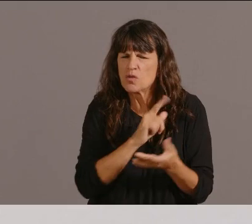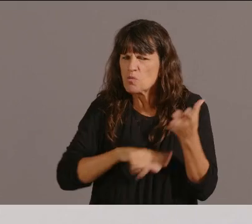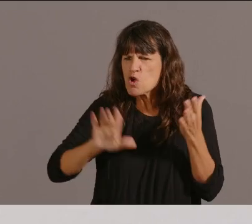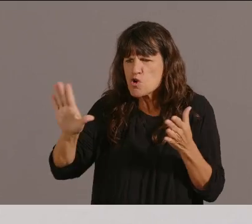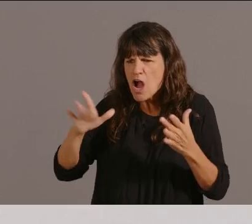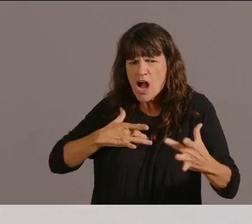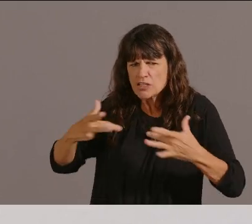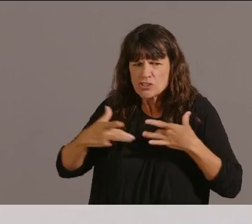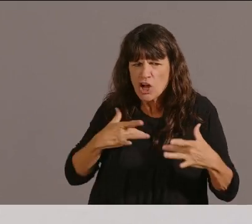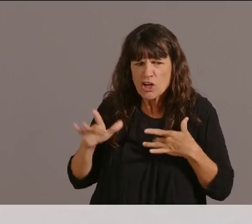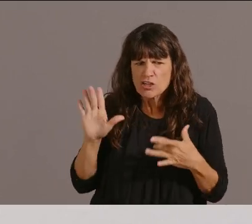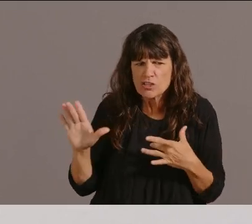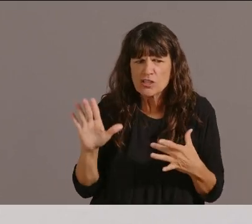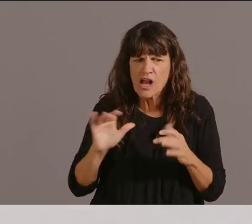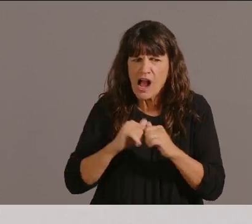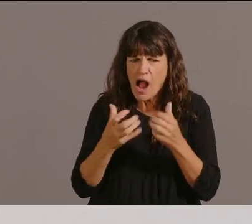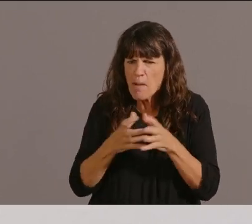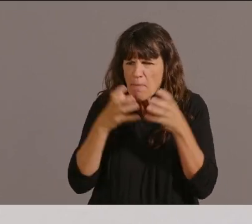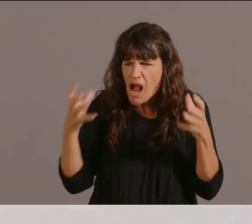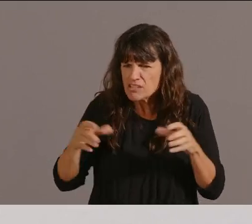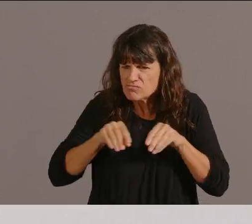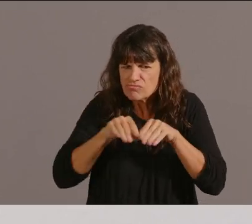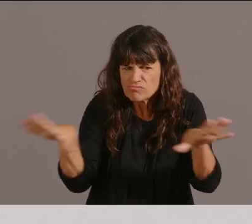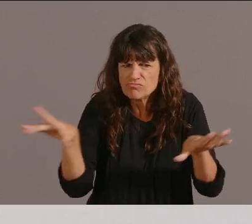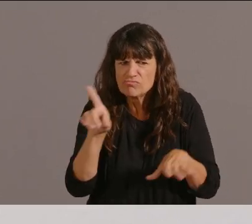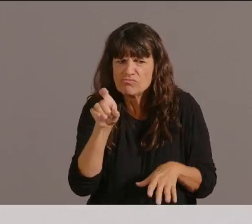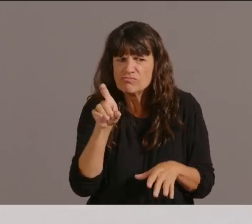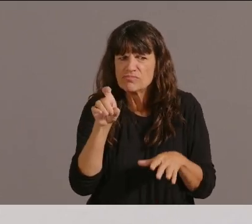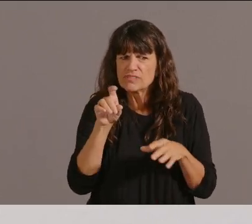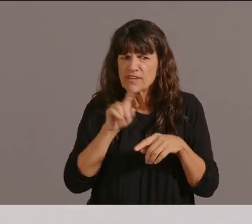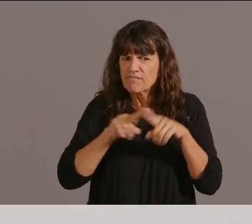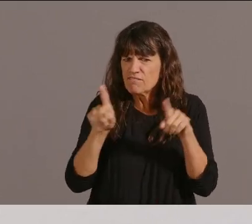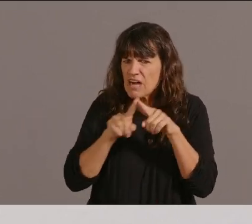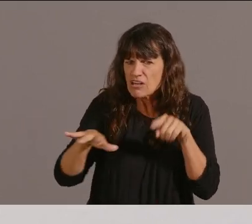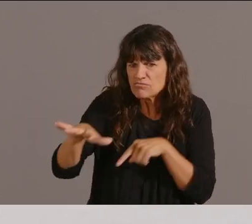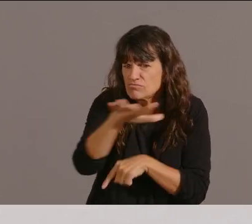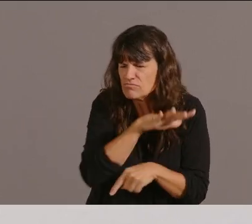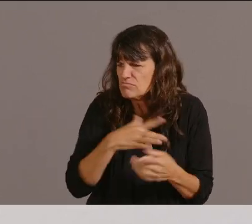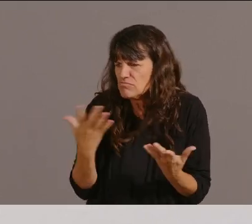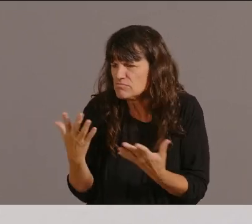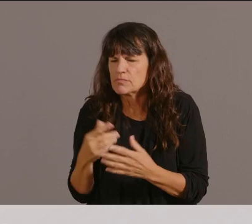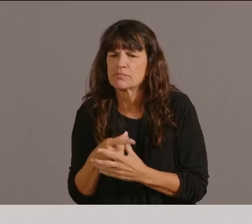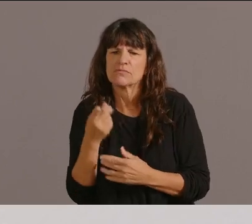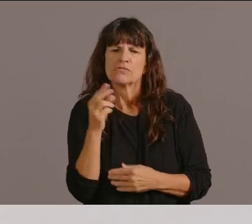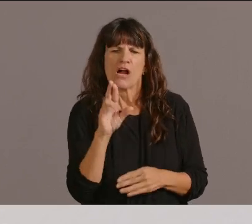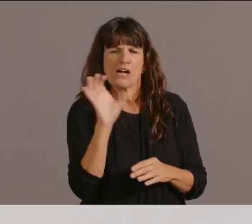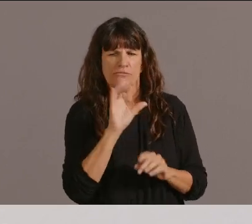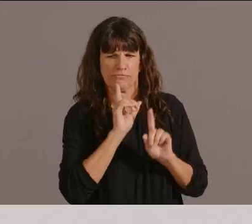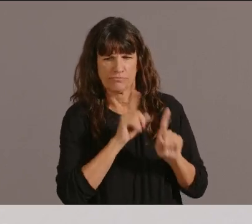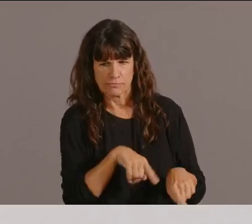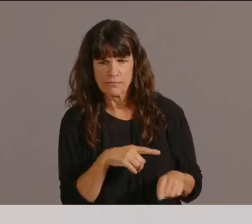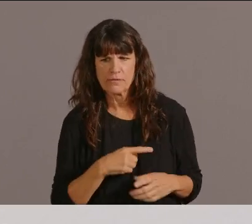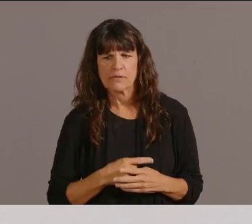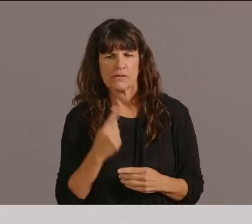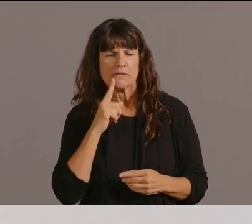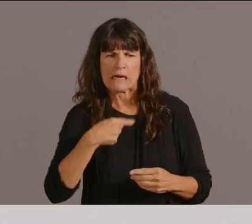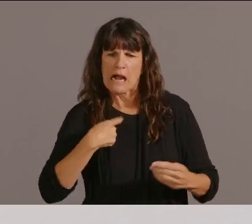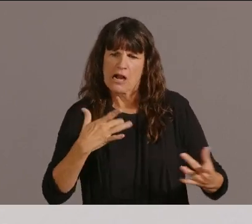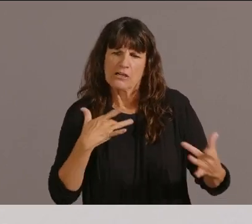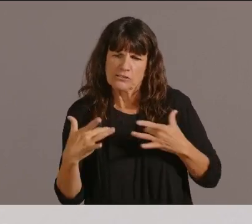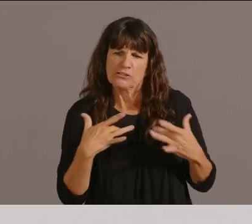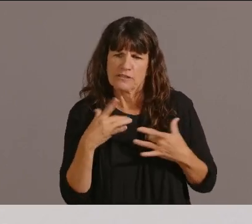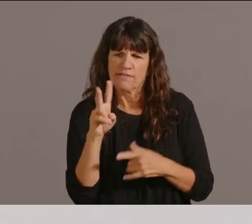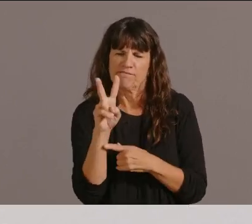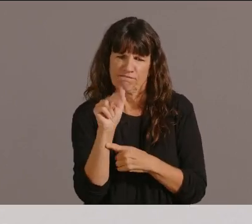variants in Arizona right now, do you believe? So we are concerned about the variants. We know that